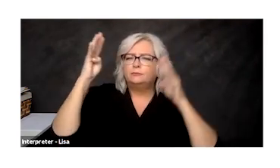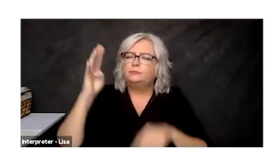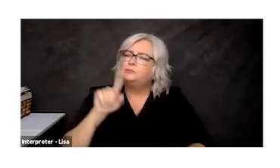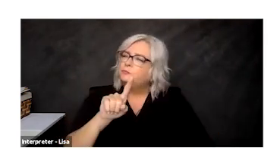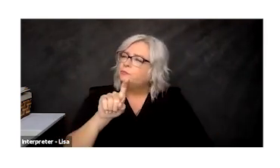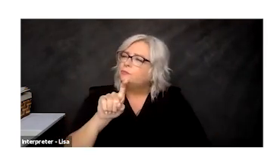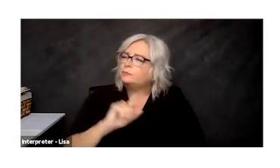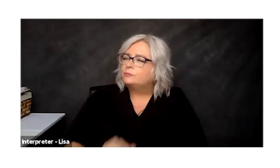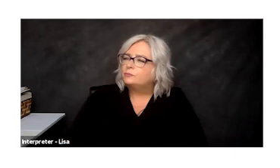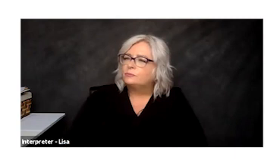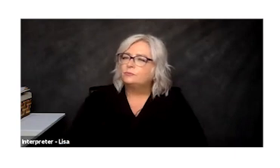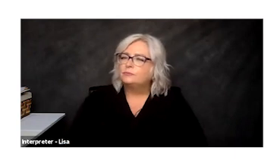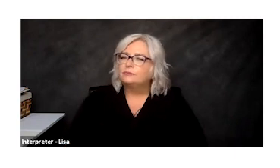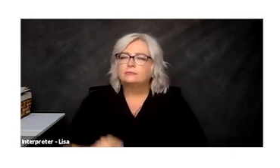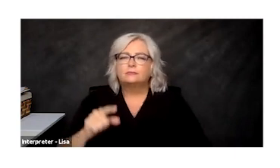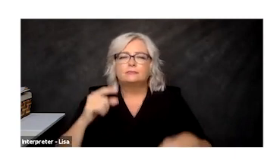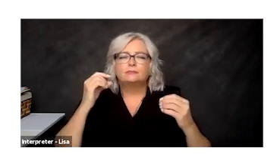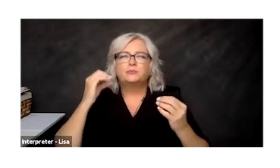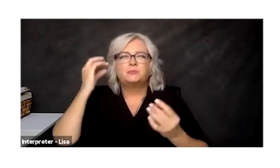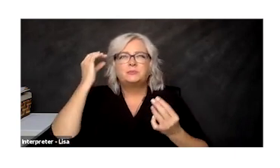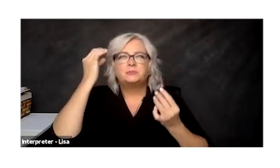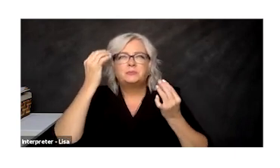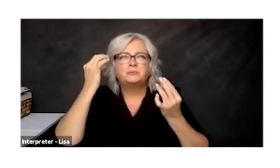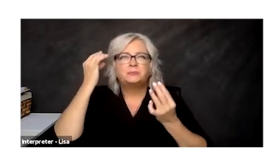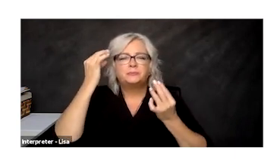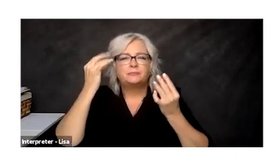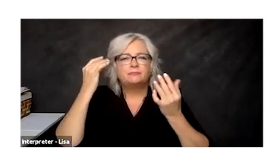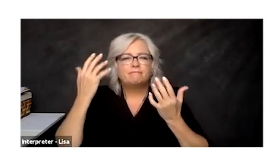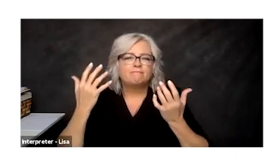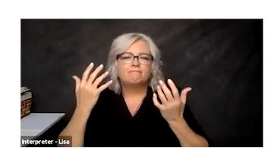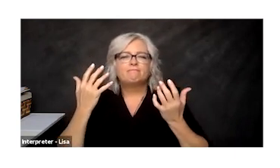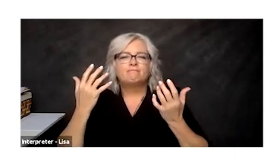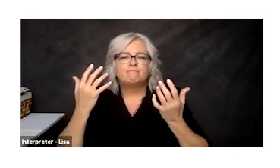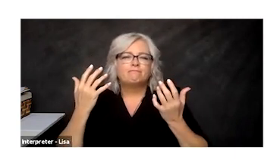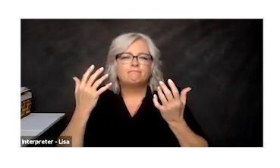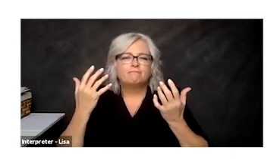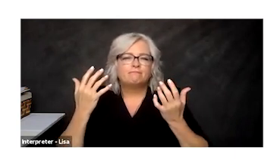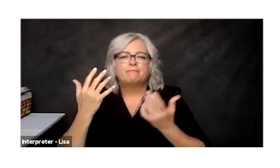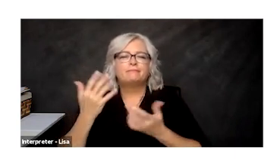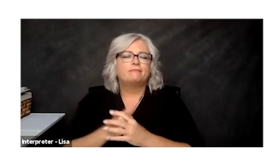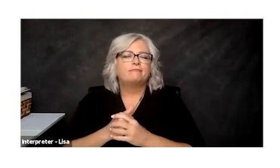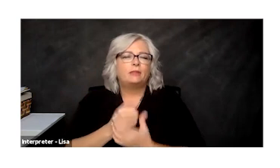sit in your heads and think about what power lies in that question.